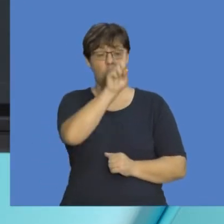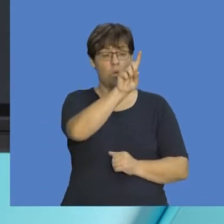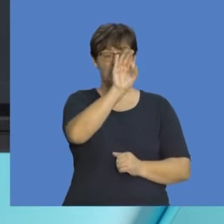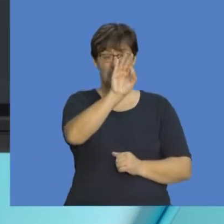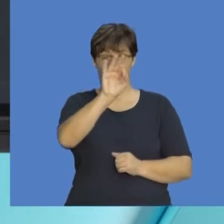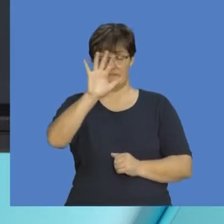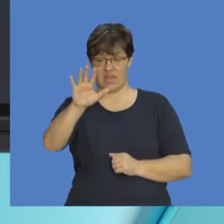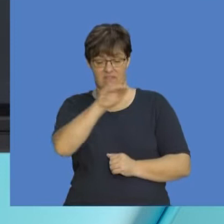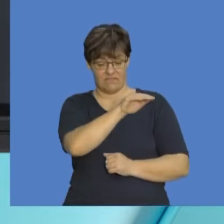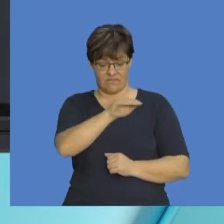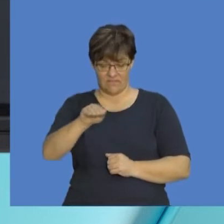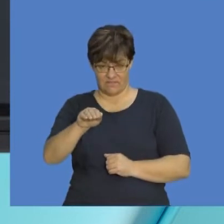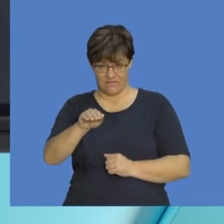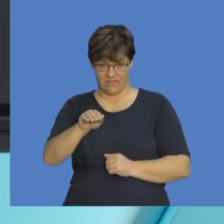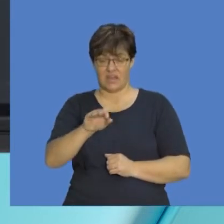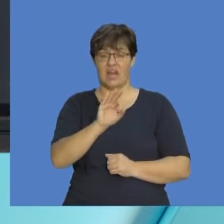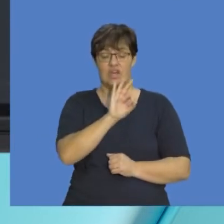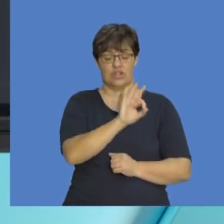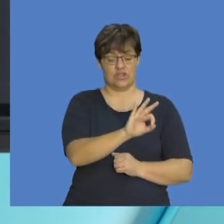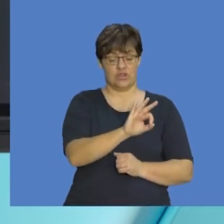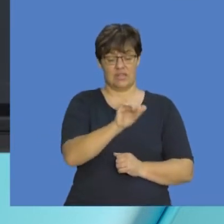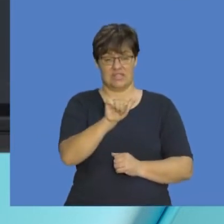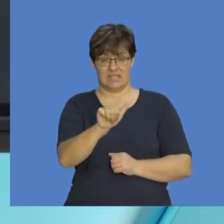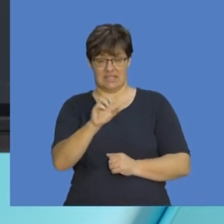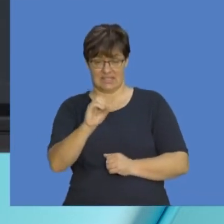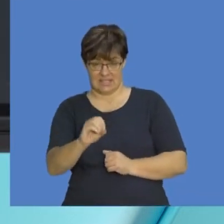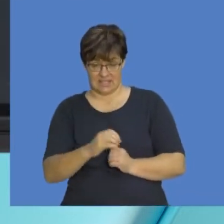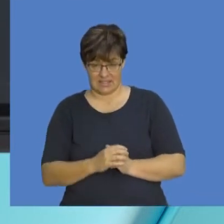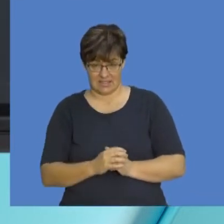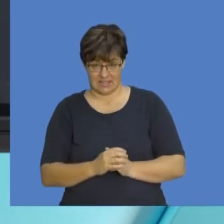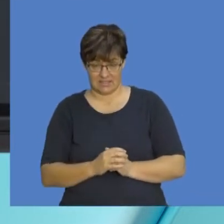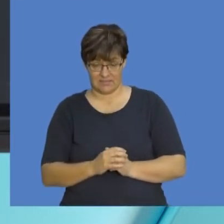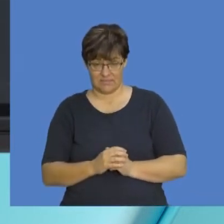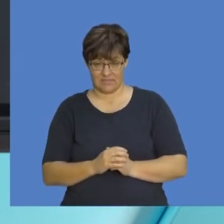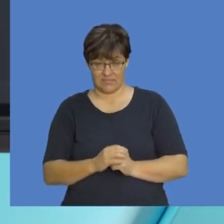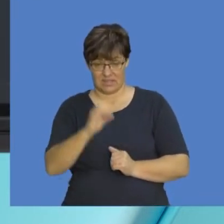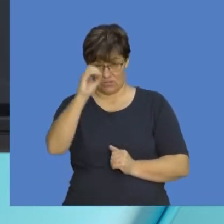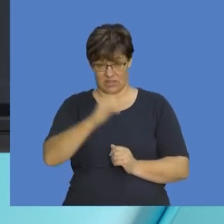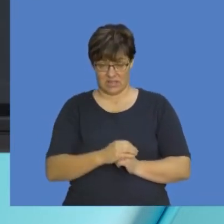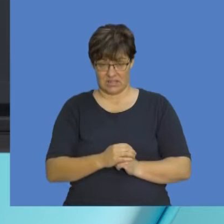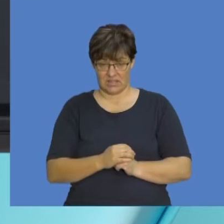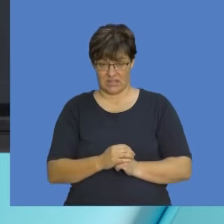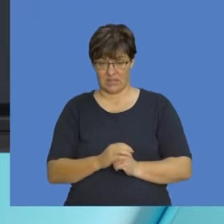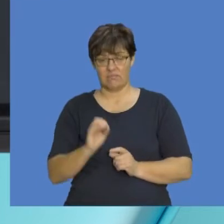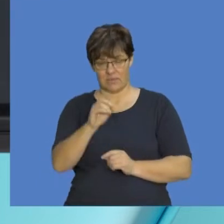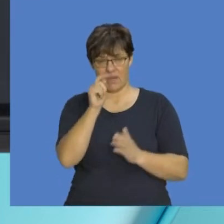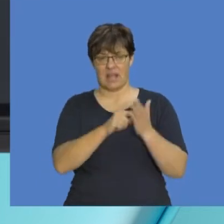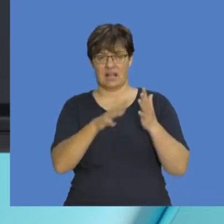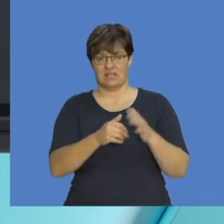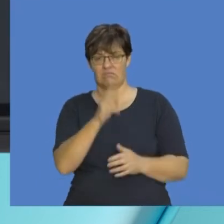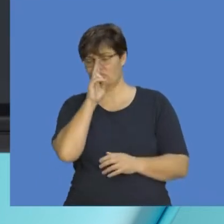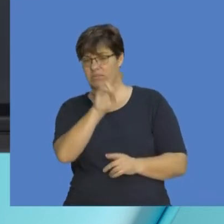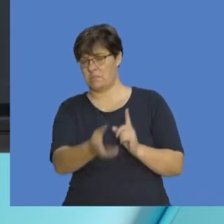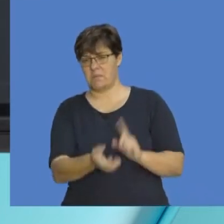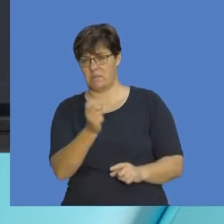360 degrees. So it's 135 of an angle of radisalted over 360. We put that in